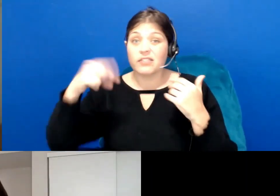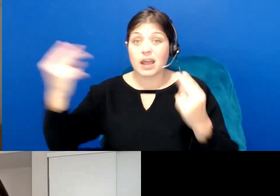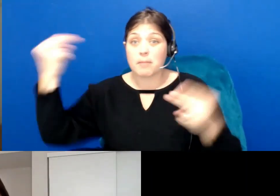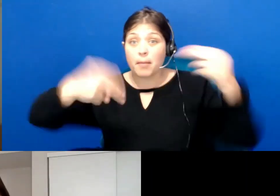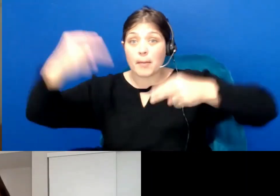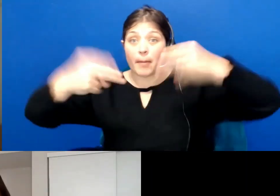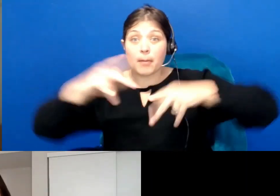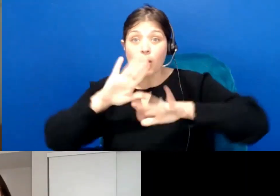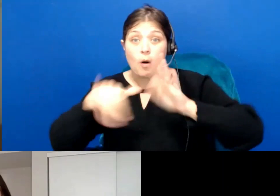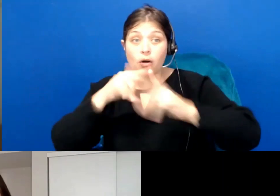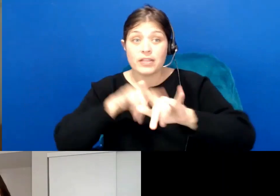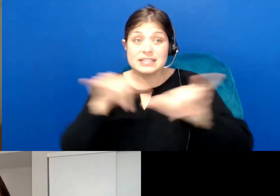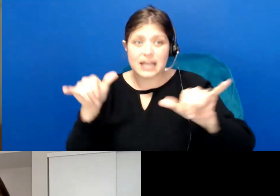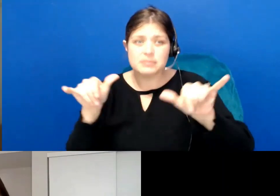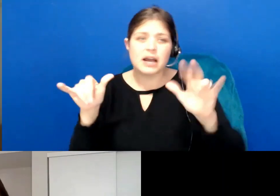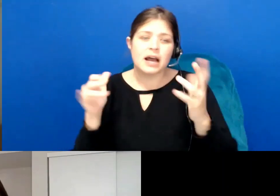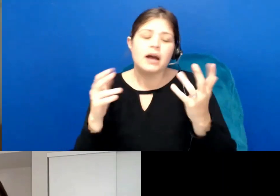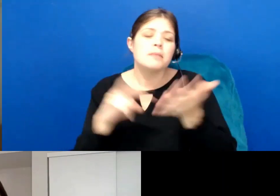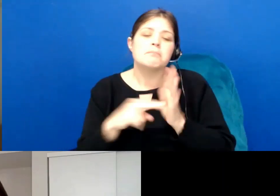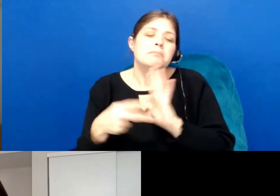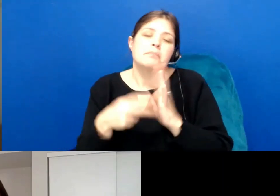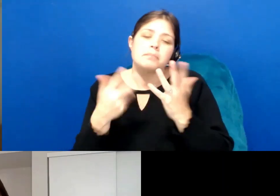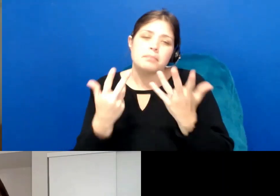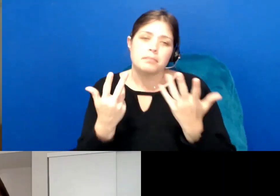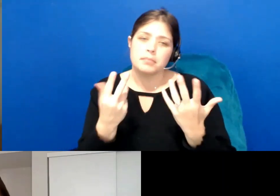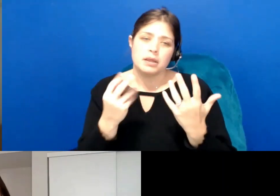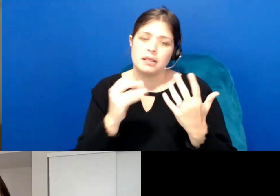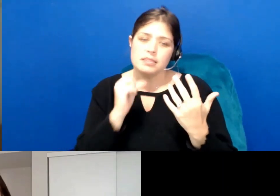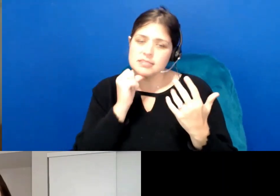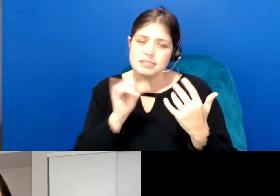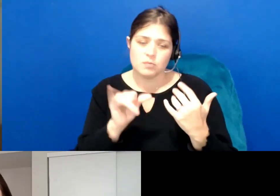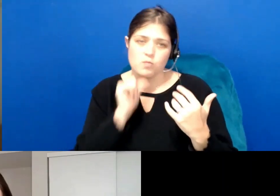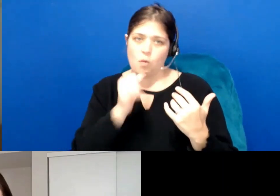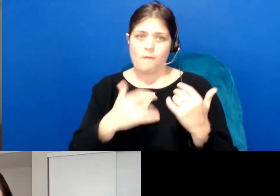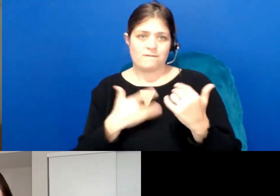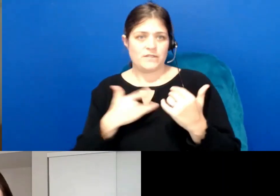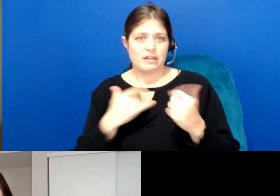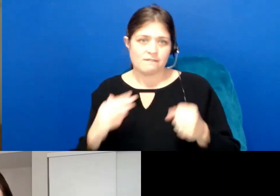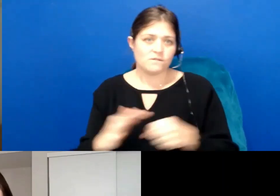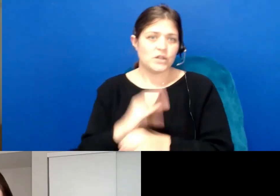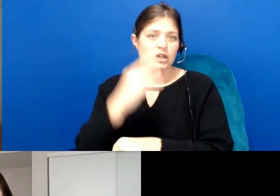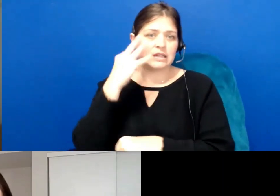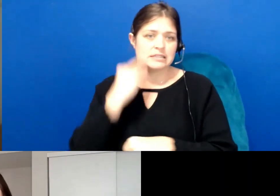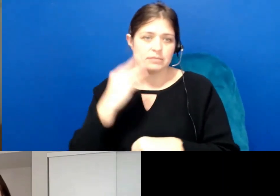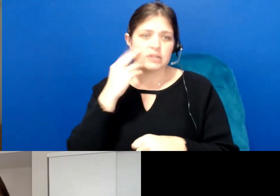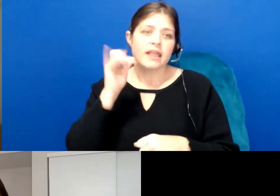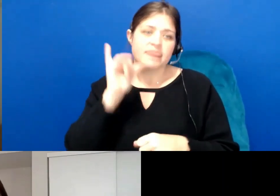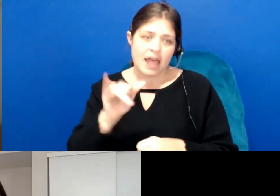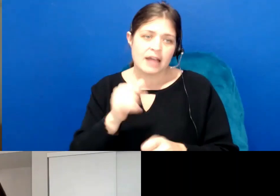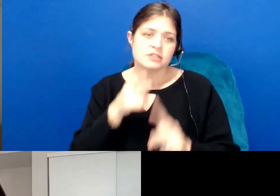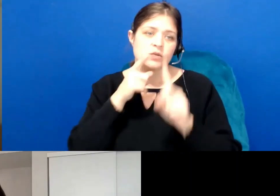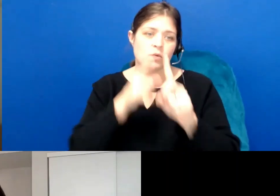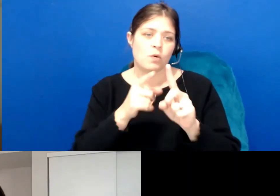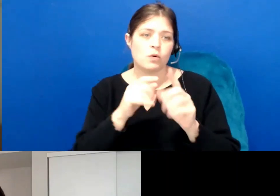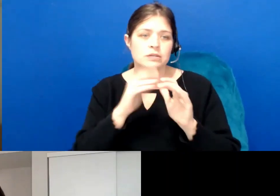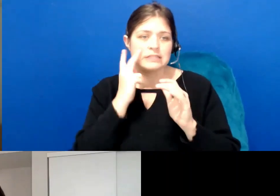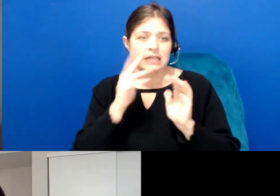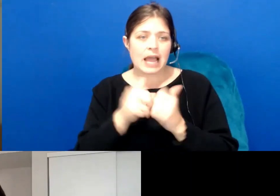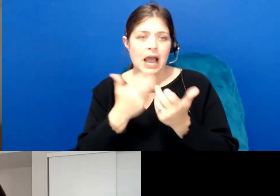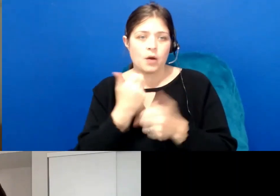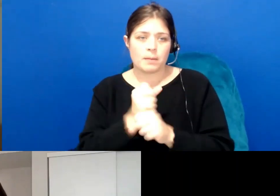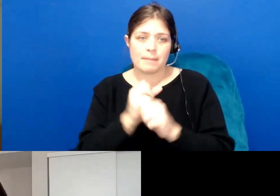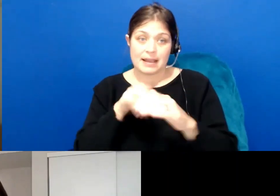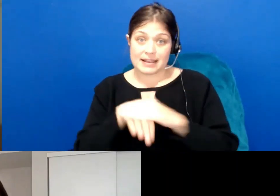be as experiential. So that's the trick of how to make this accessible when we